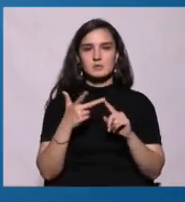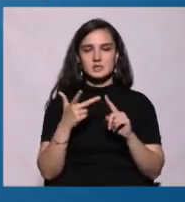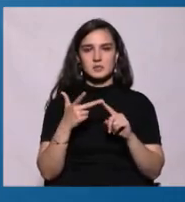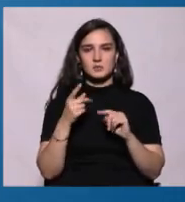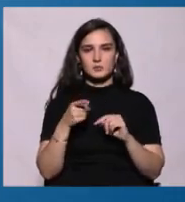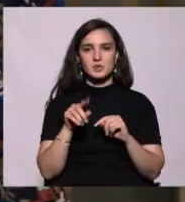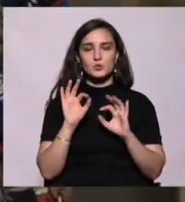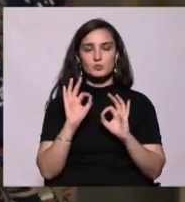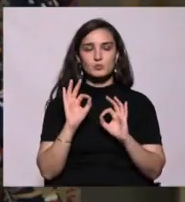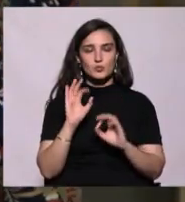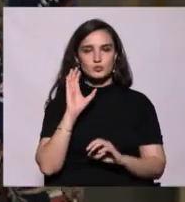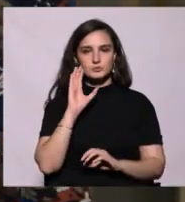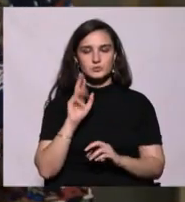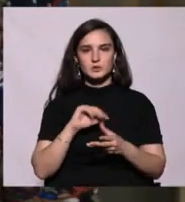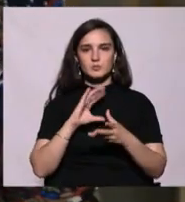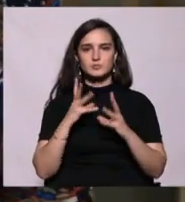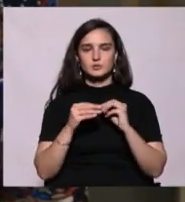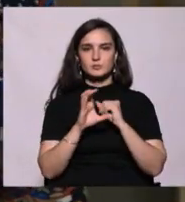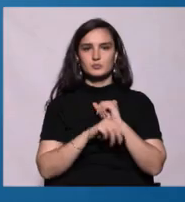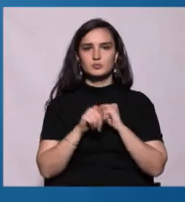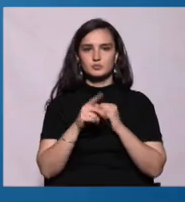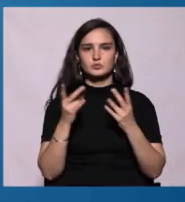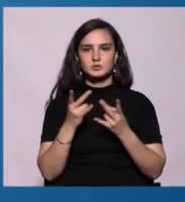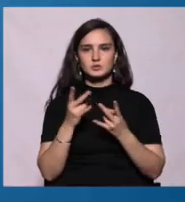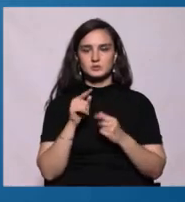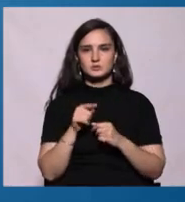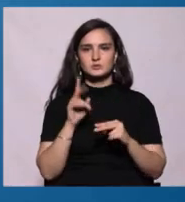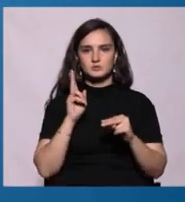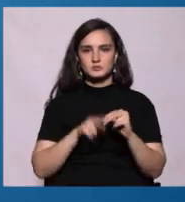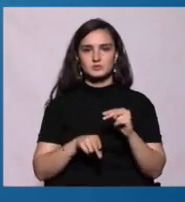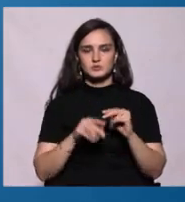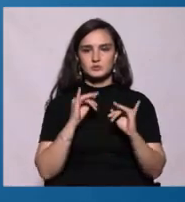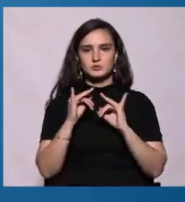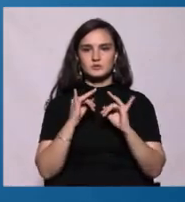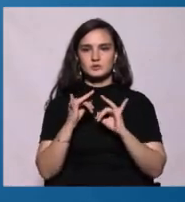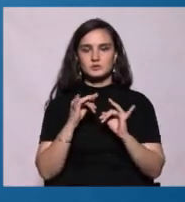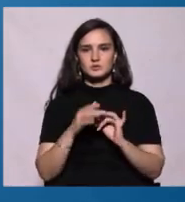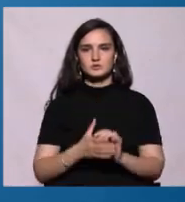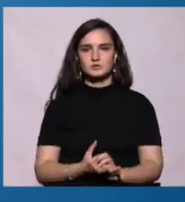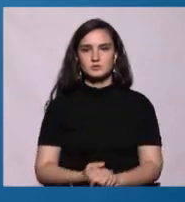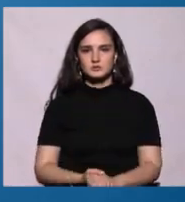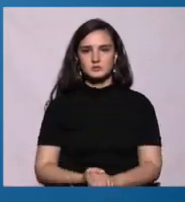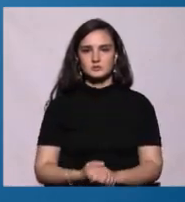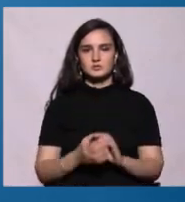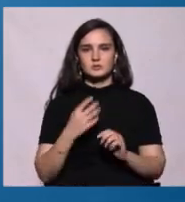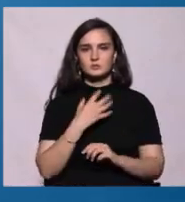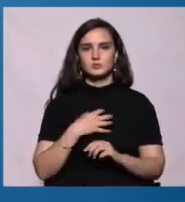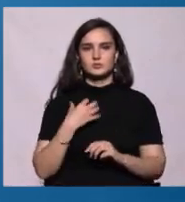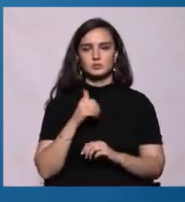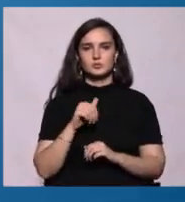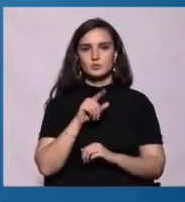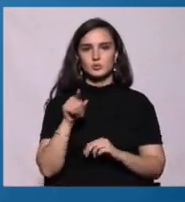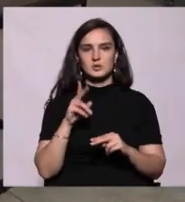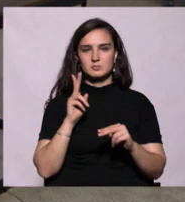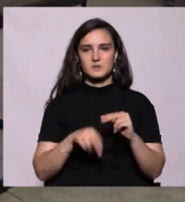3. And Exactly. finally, you need to obviously end the conversation. It's important how you end